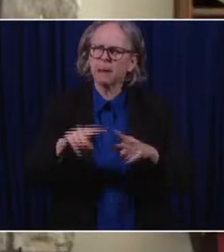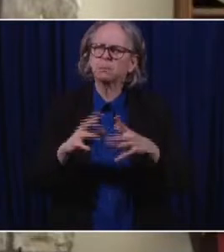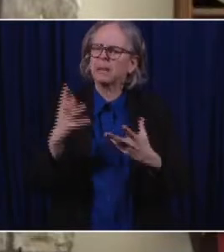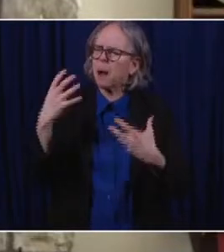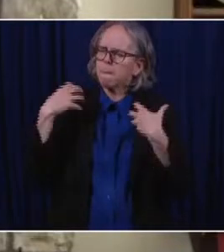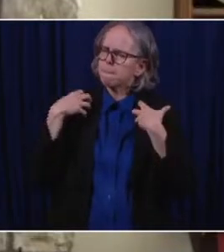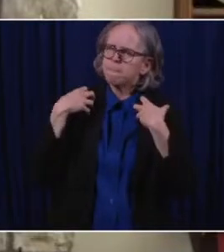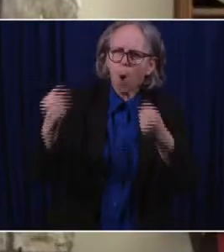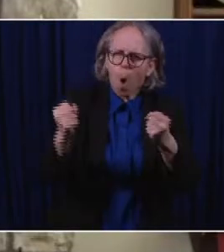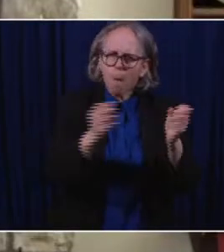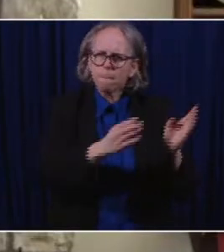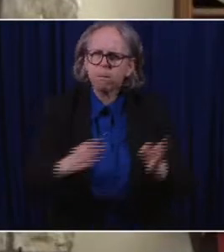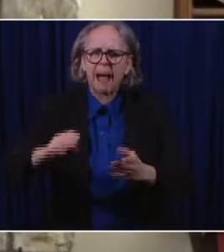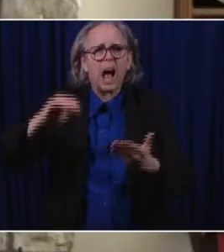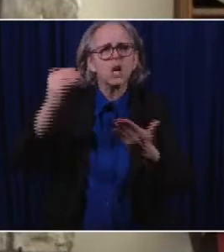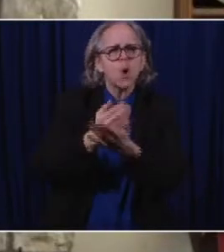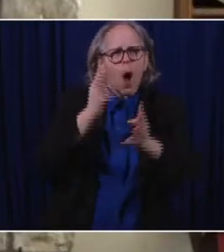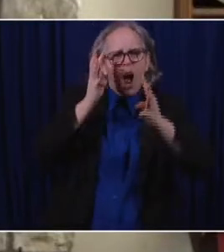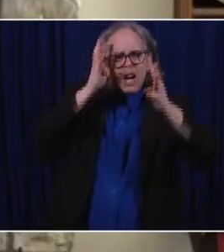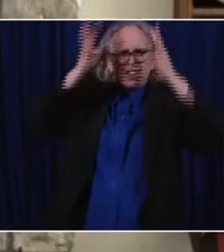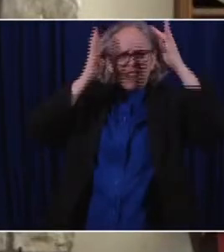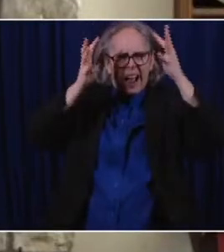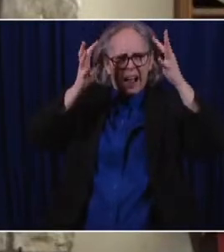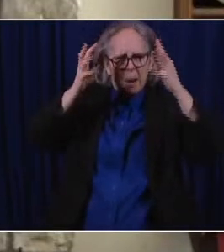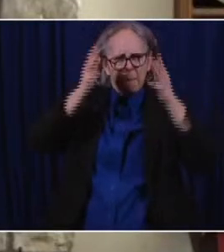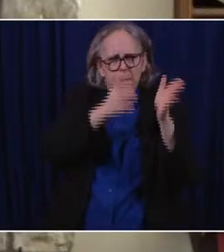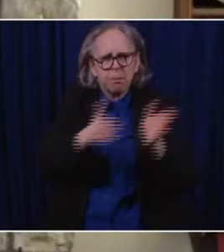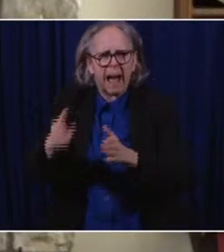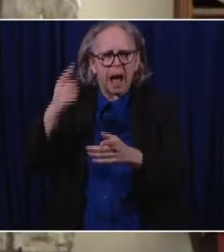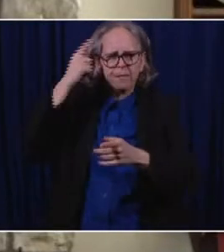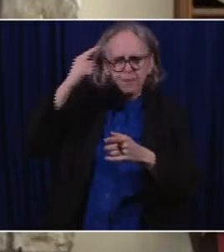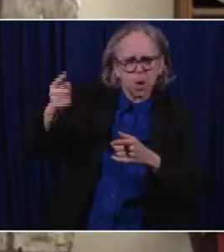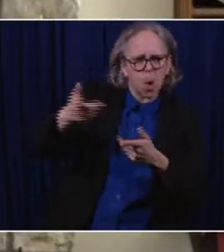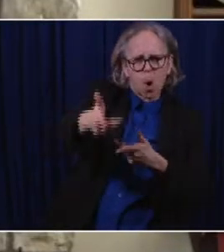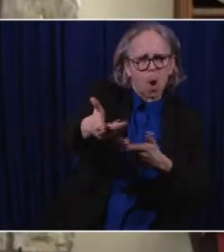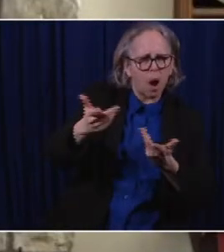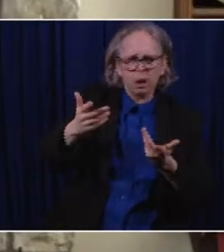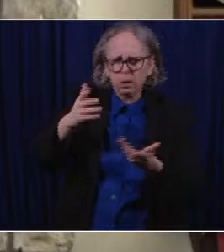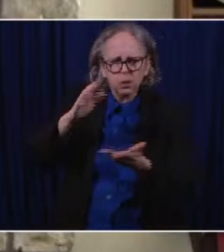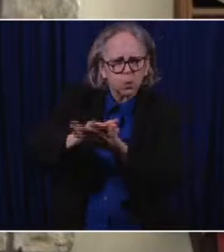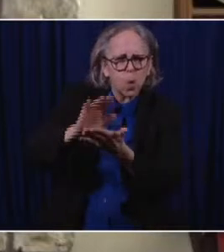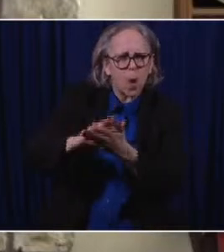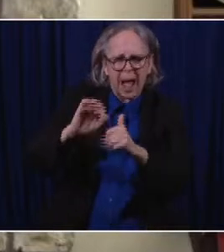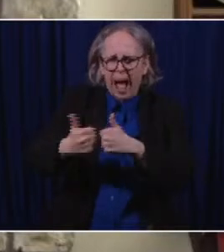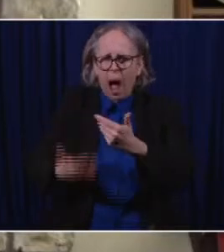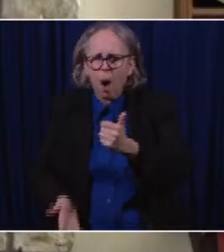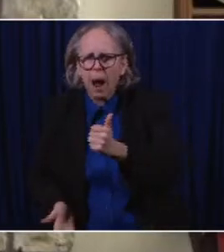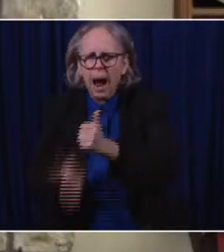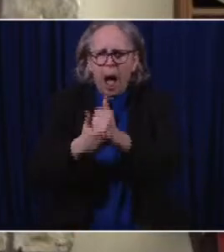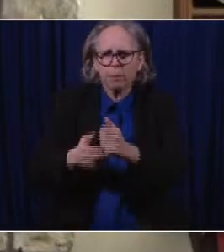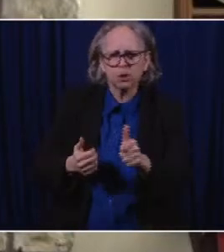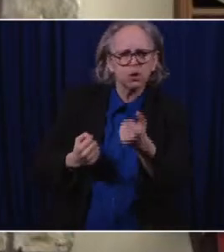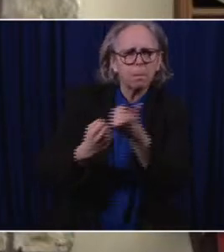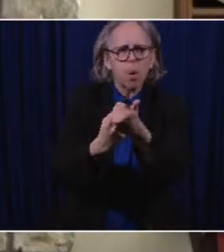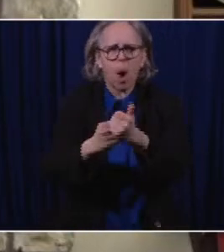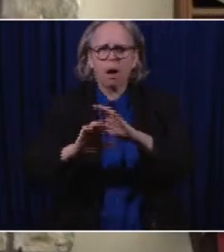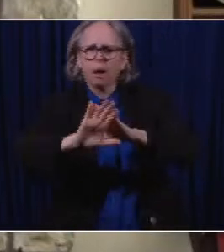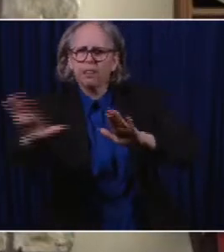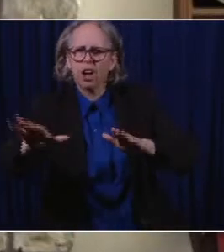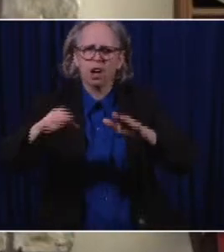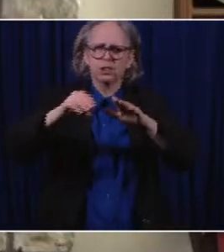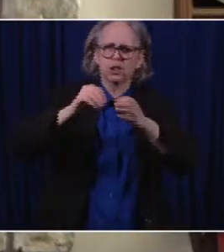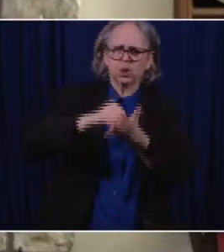changes necessary for our schools to implement their plans. Some schools could decide that extended